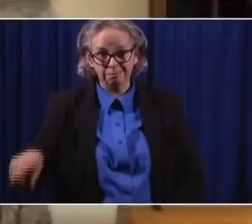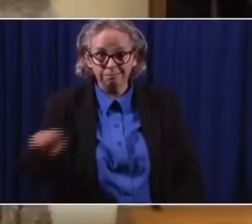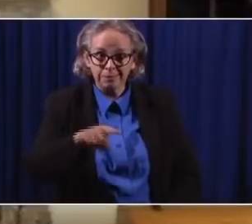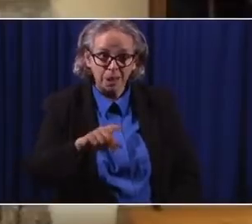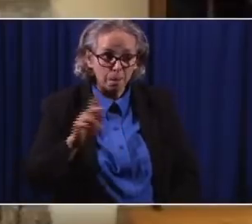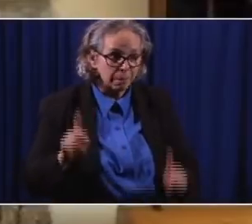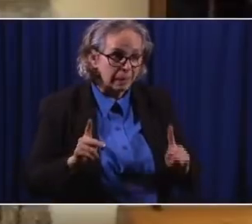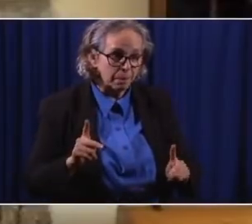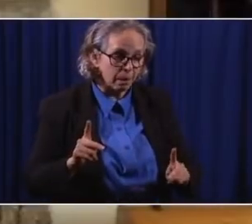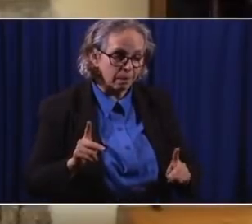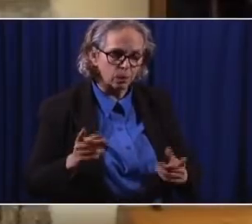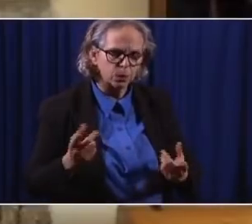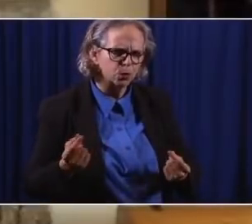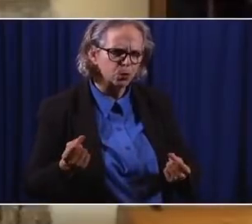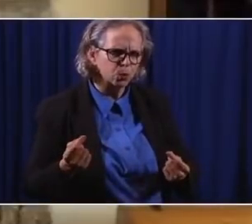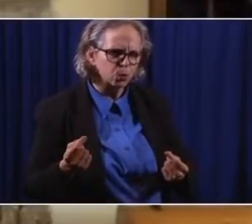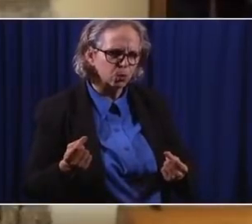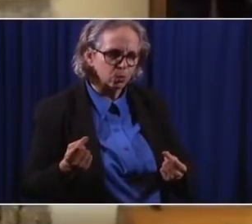And so,